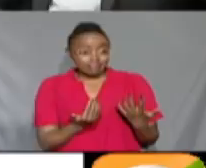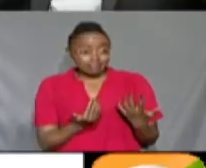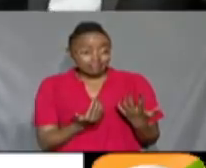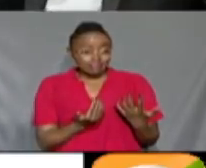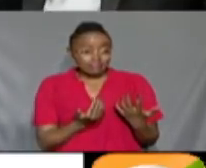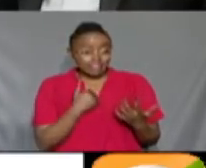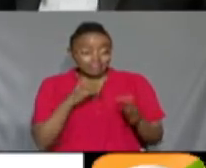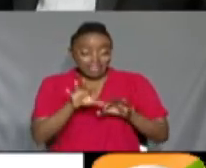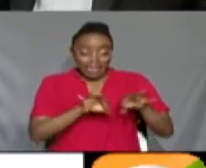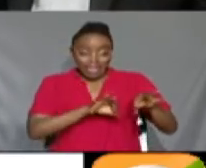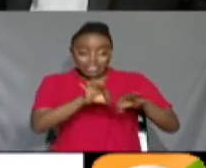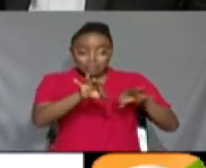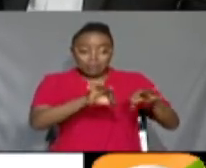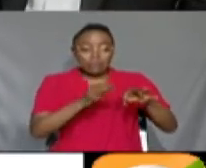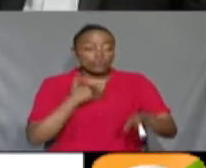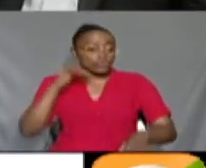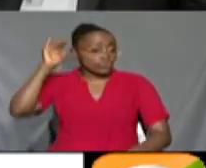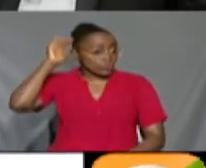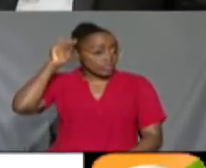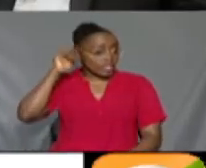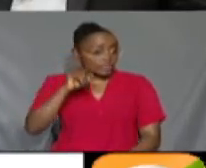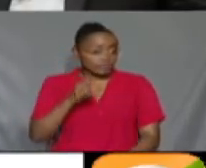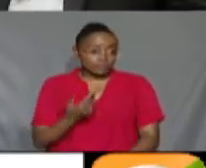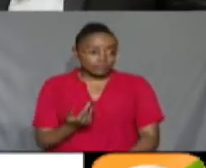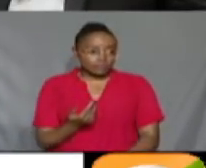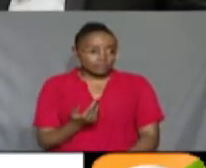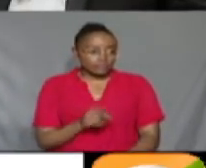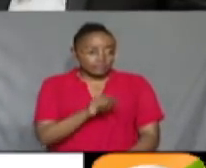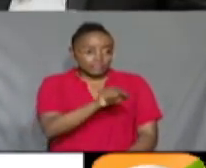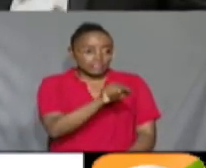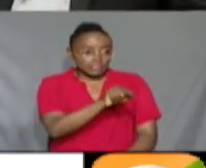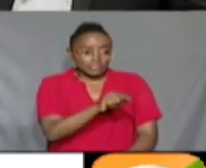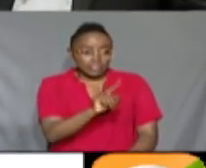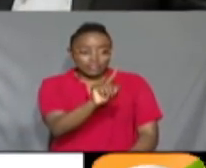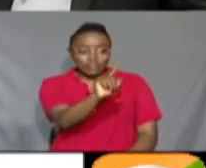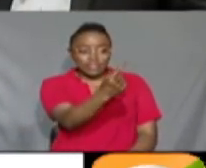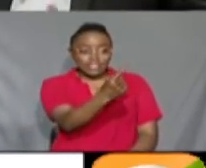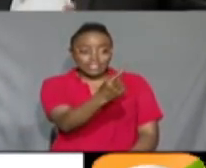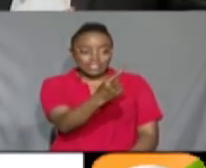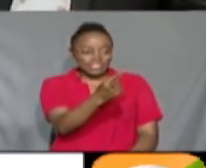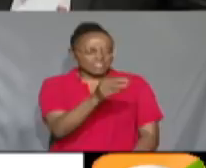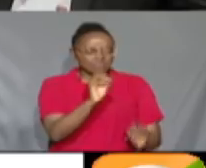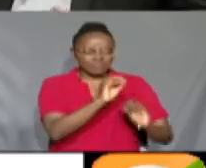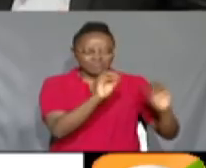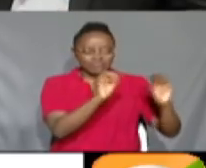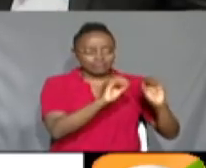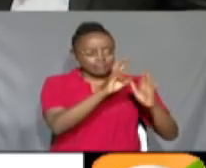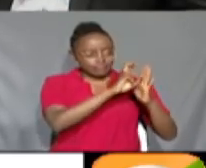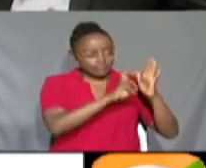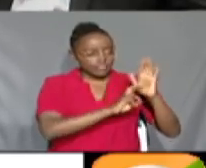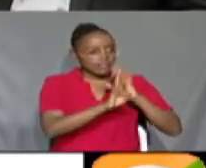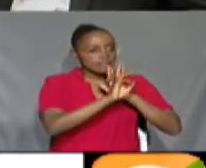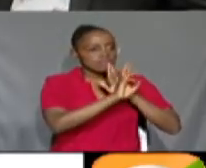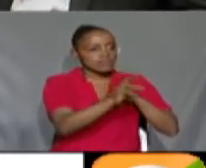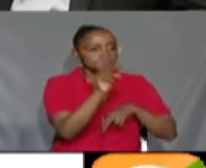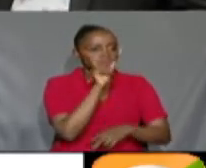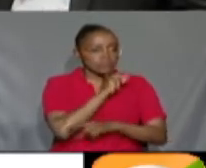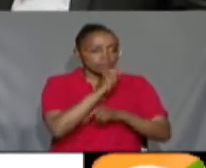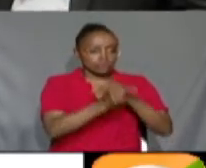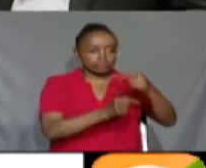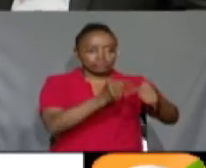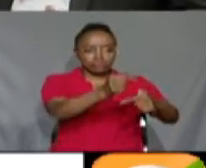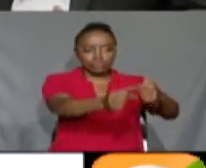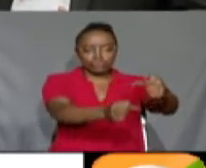of explanations, but we'd like to hear it from you. By the way, that was not the first. We had already gone through the report and we wanted to continue